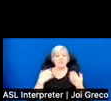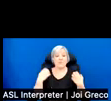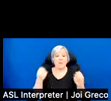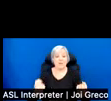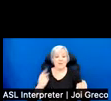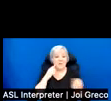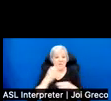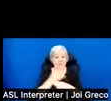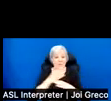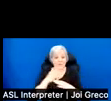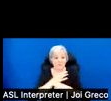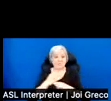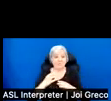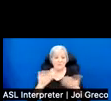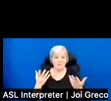functions.